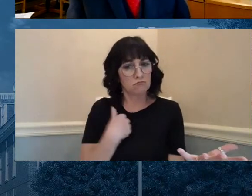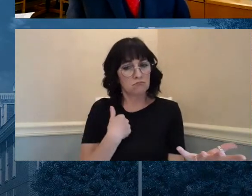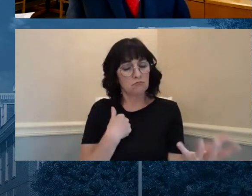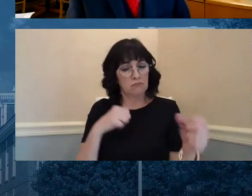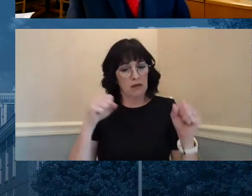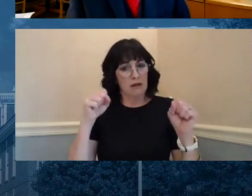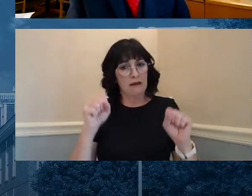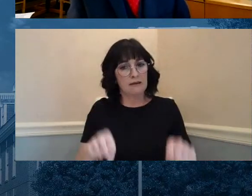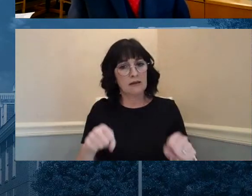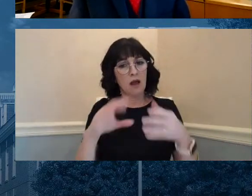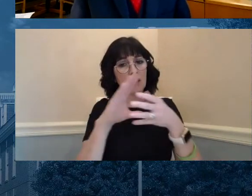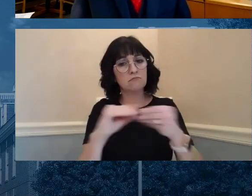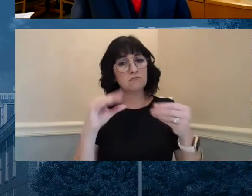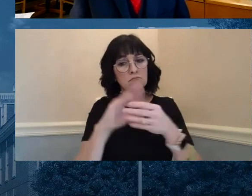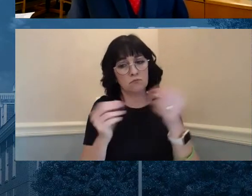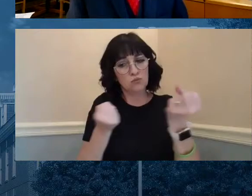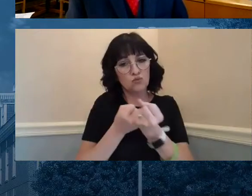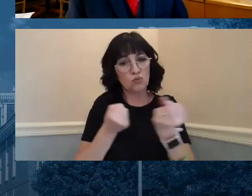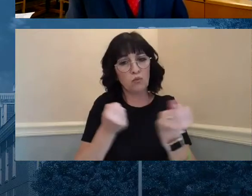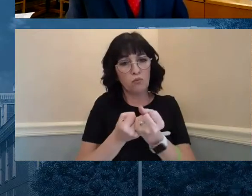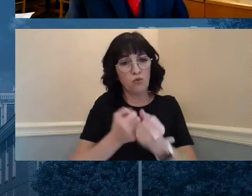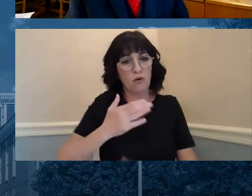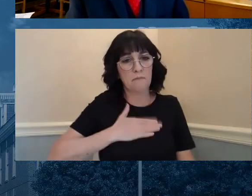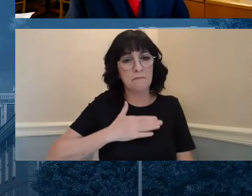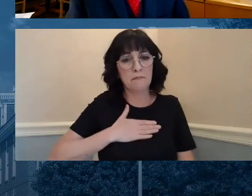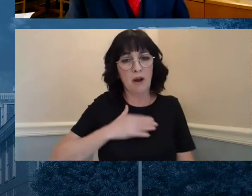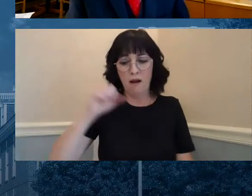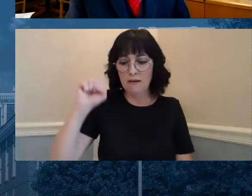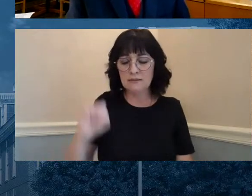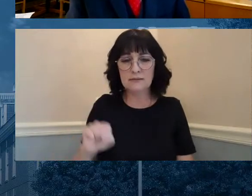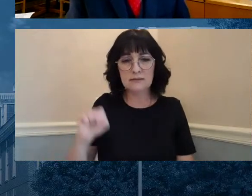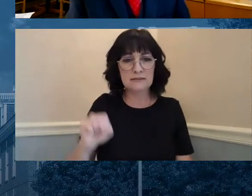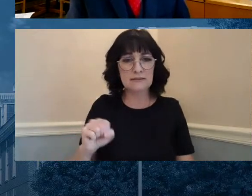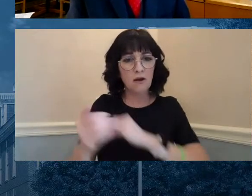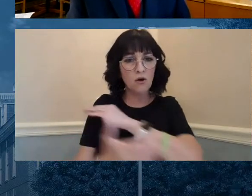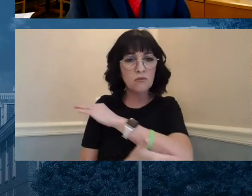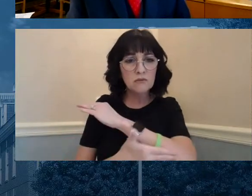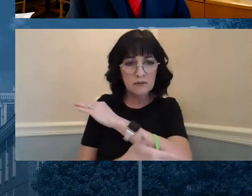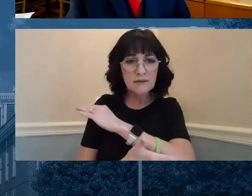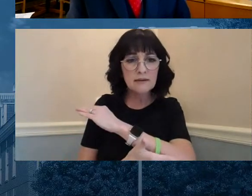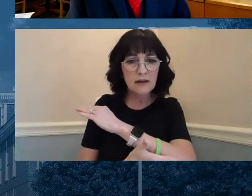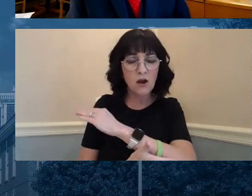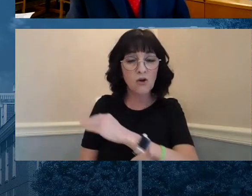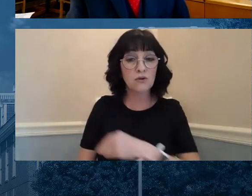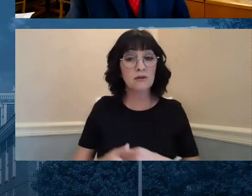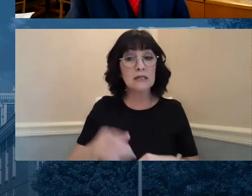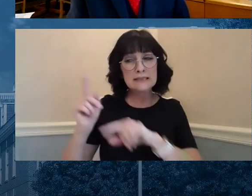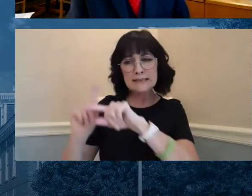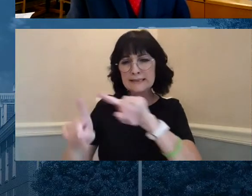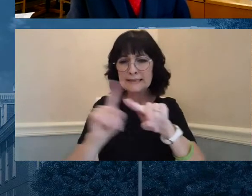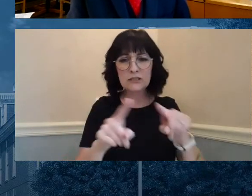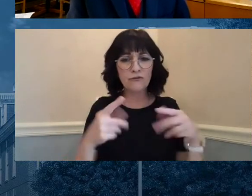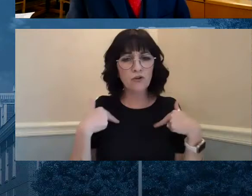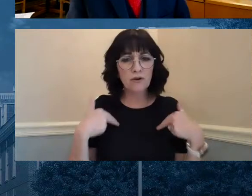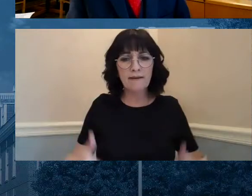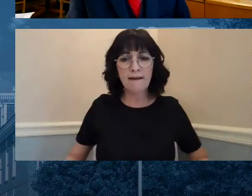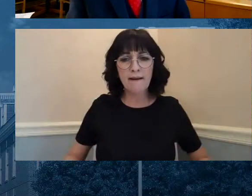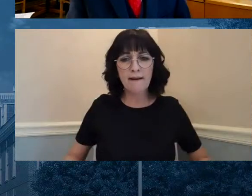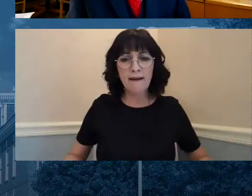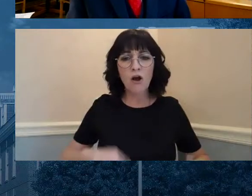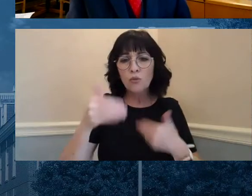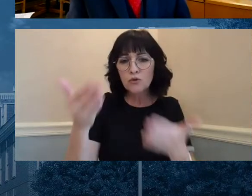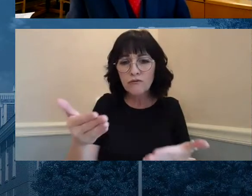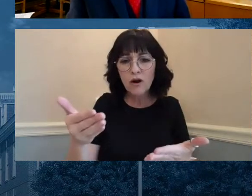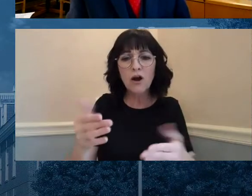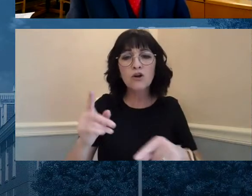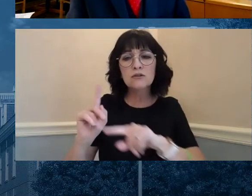Delaware. And that is to say that, on behalf of all the health systems, I know that we are all working hard to ensure that we get